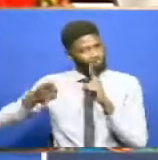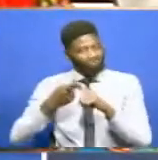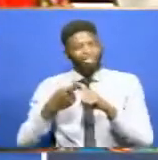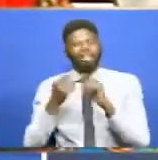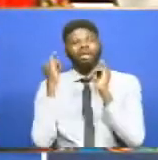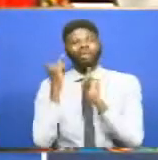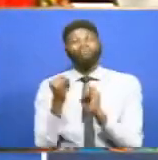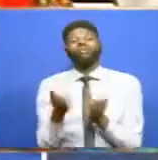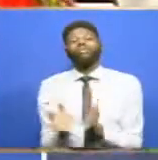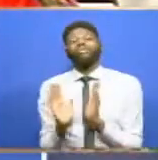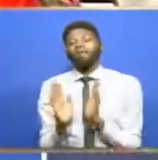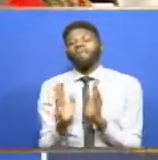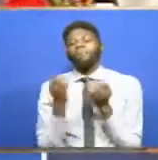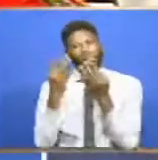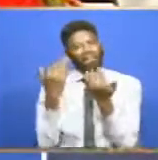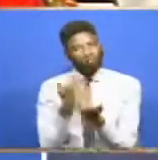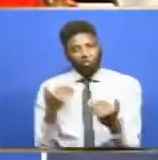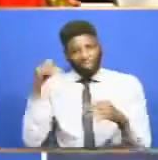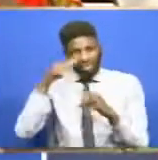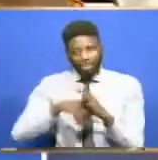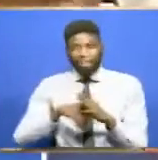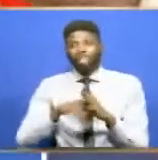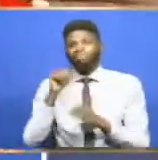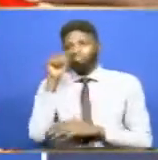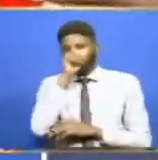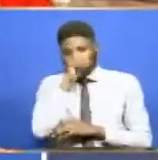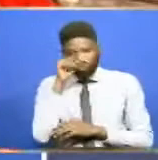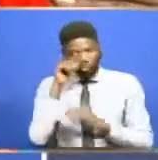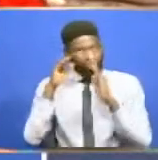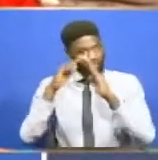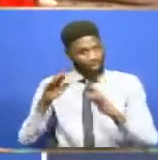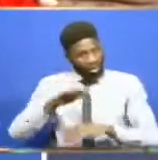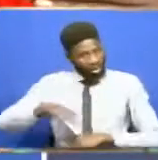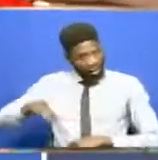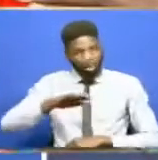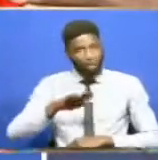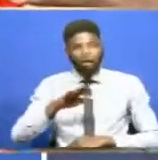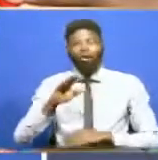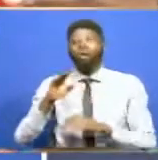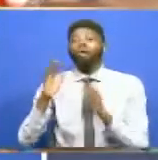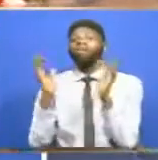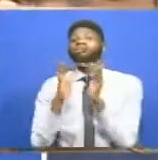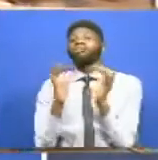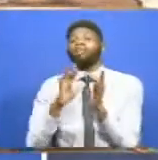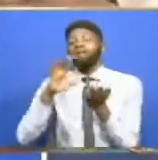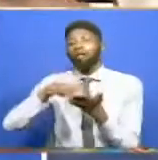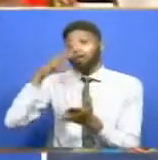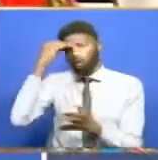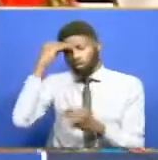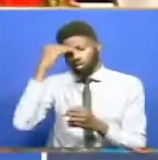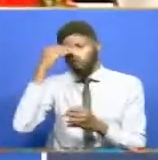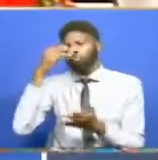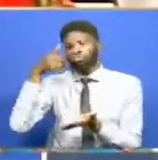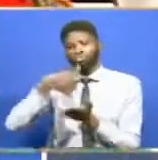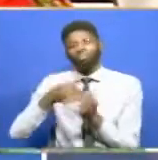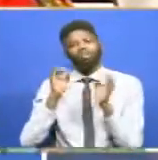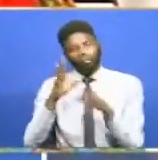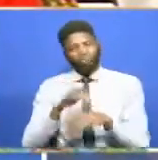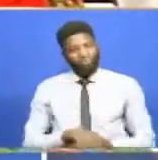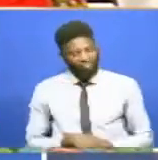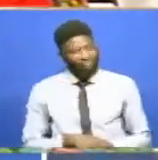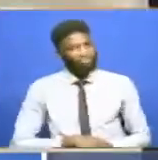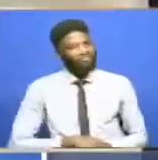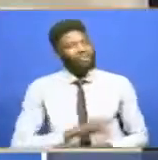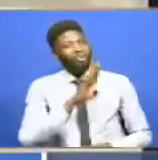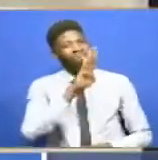in the informal settlement have not gone through the online tuitions or the online teachings that were going on. Okay, Beatrice, we'll